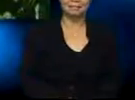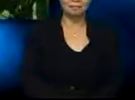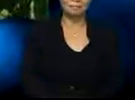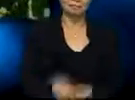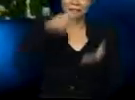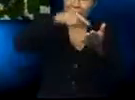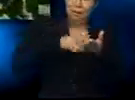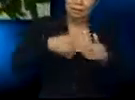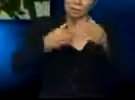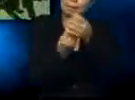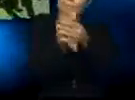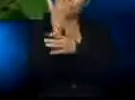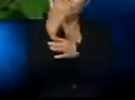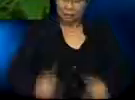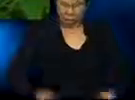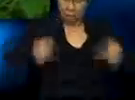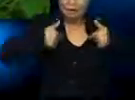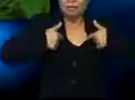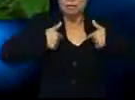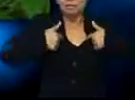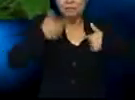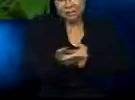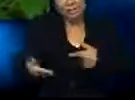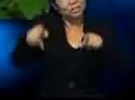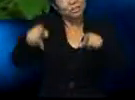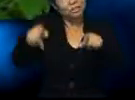These plants are living things too.